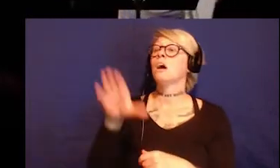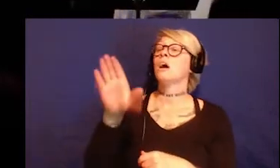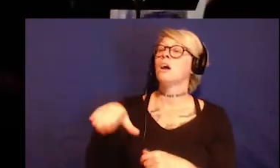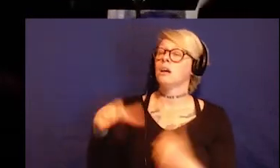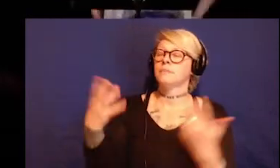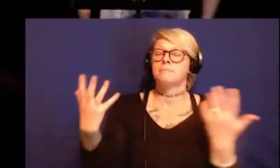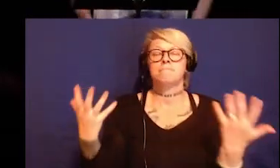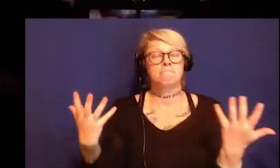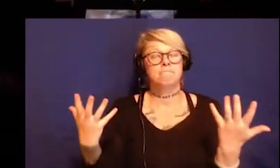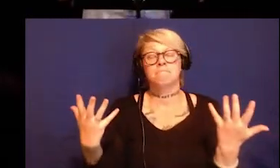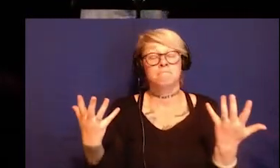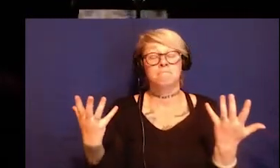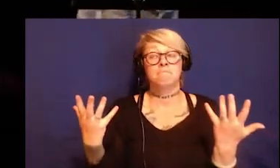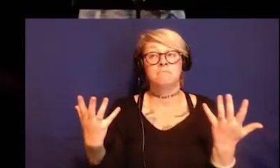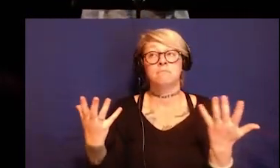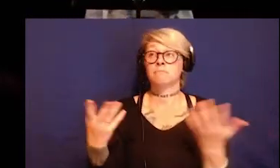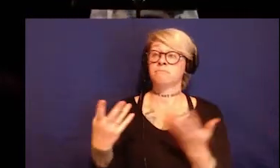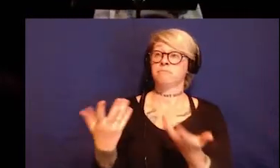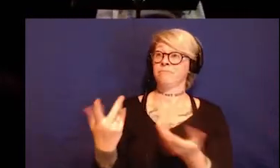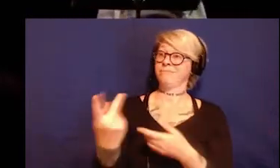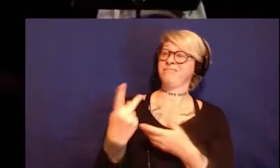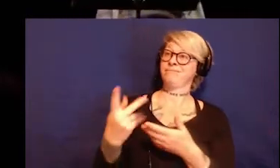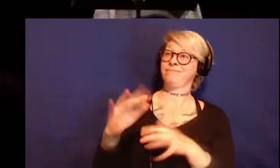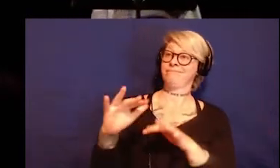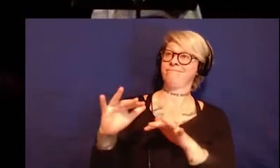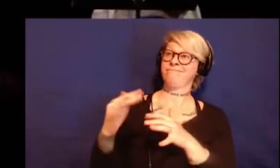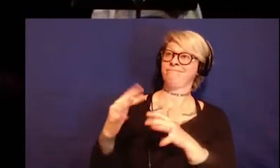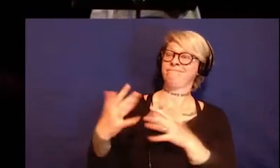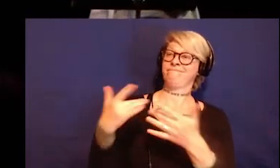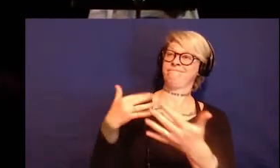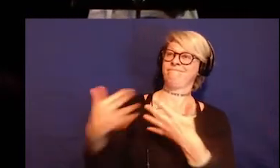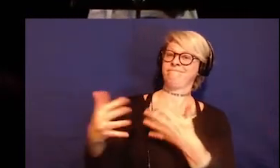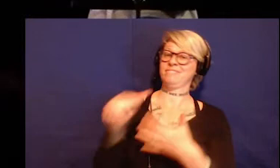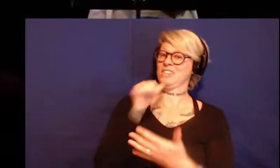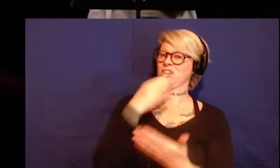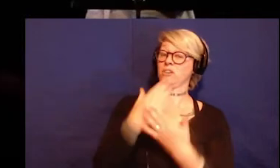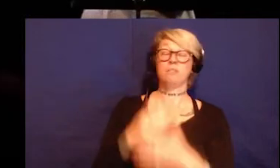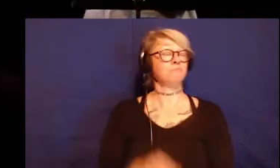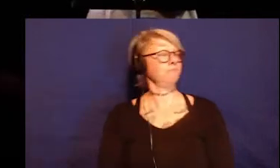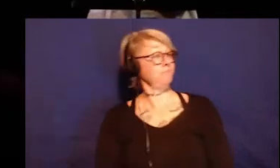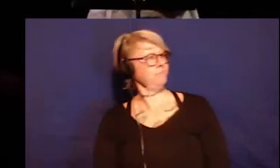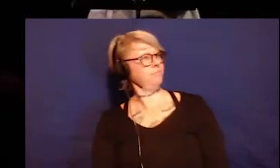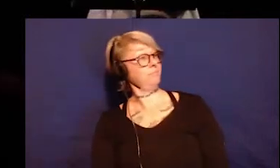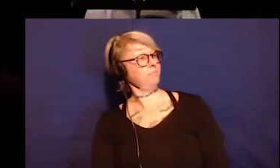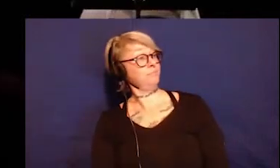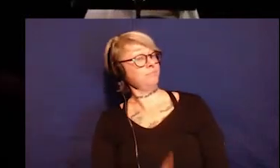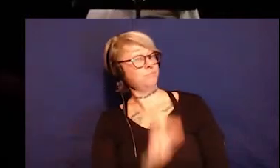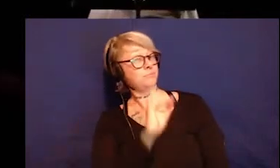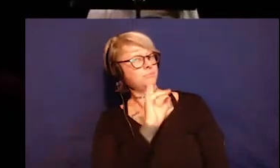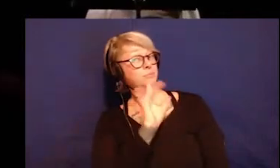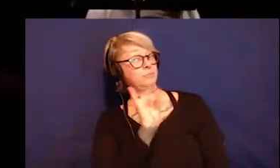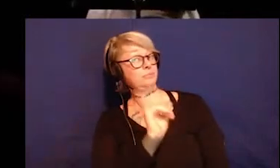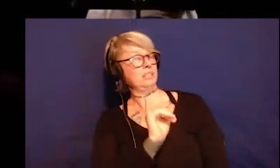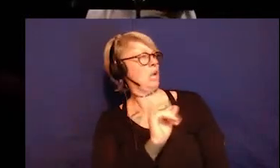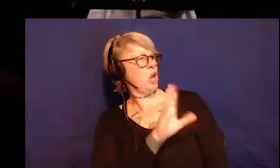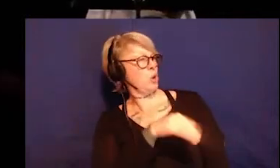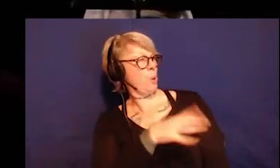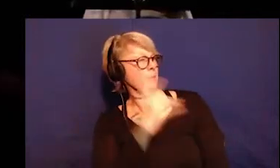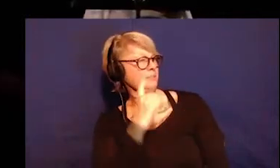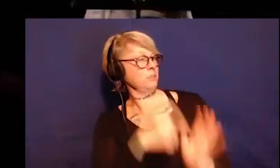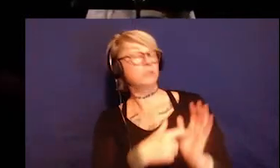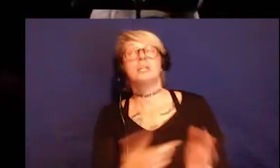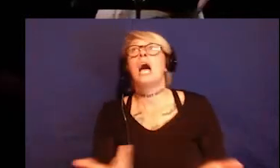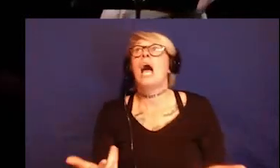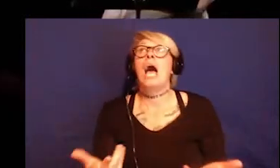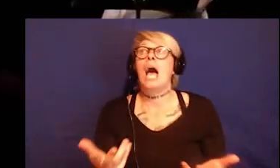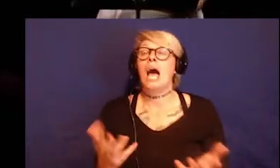us have not been, good. Oh, really? Well, nobody's noticed. Well, things have not been